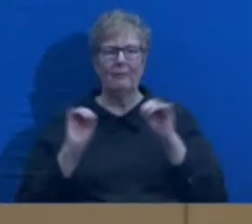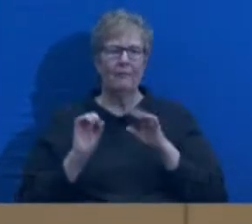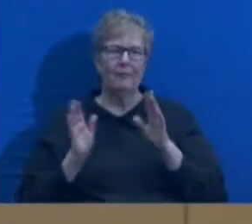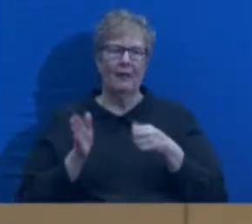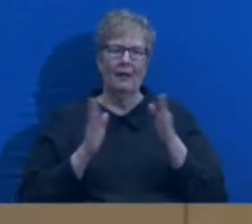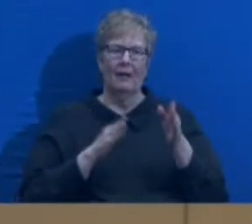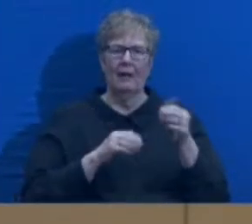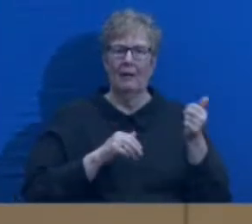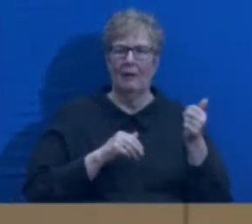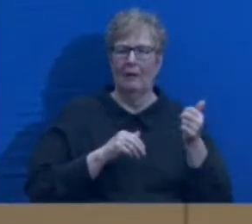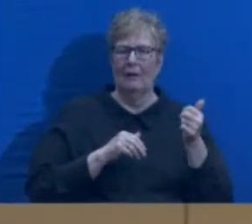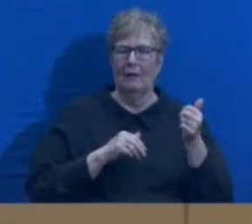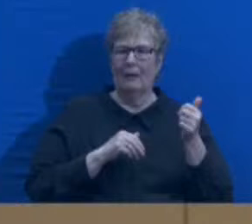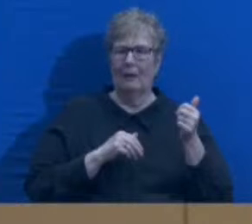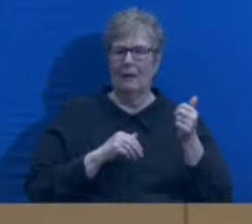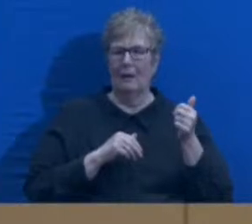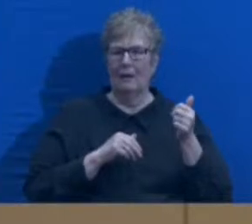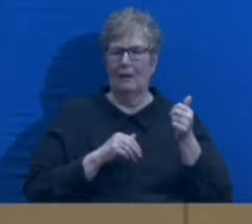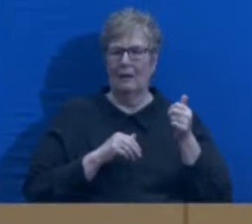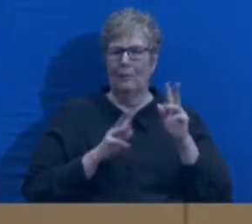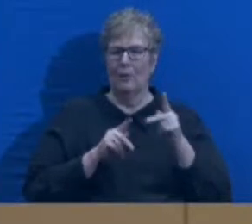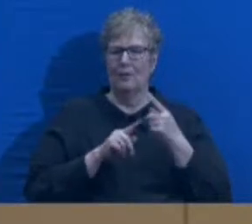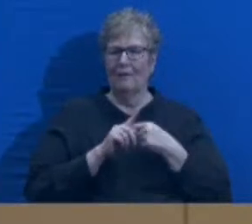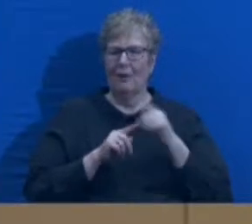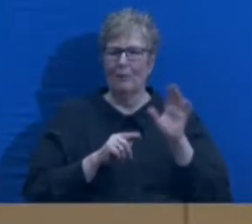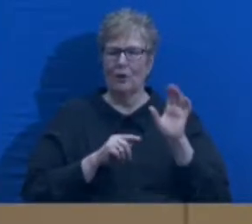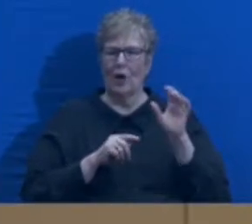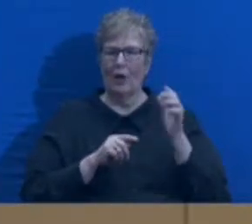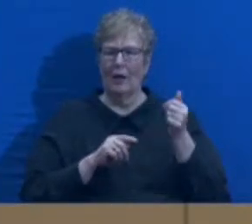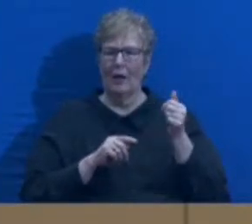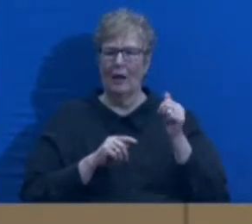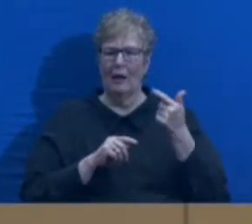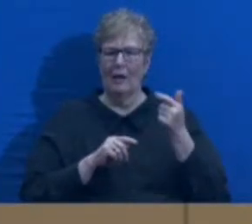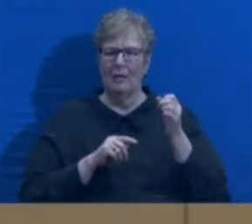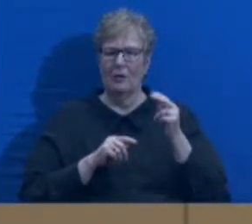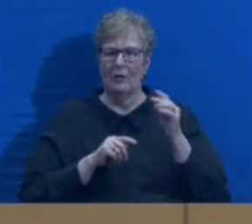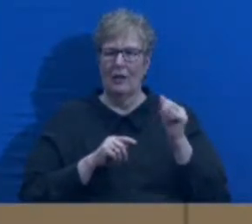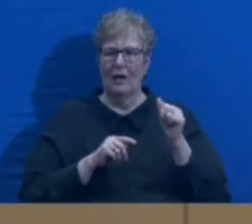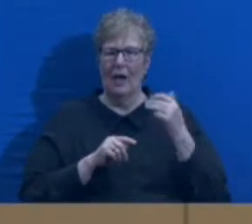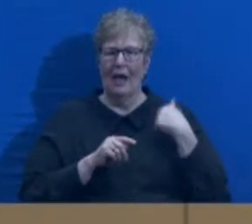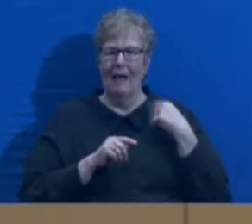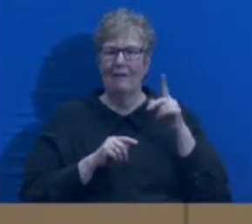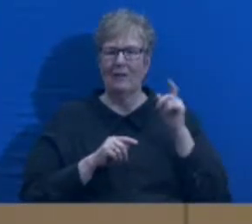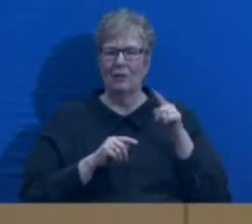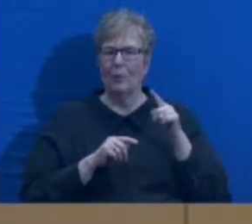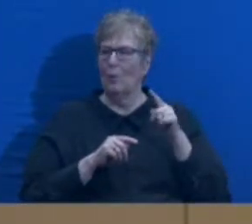Hi, this is Katie Peralta with the Charlotte Agenda. I had a quick question for Jeff Estes.